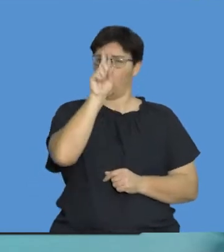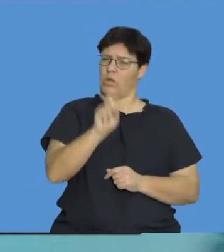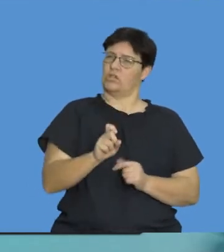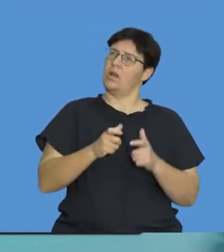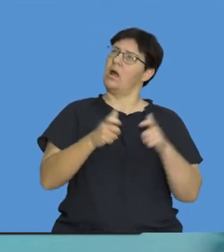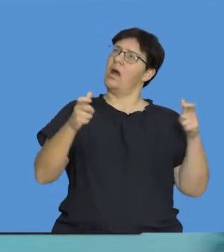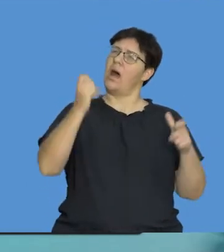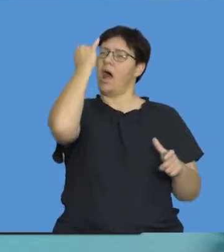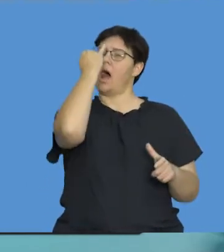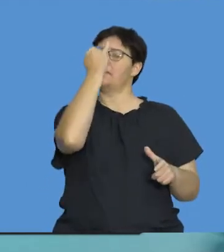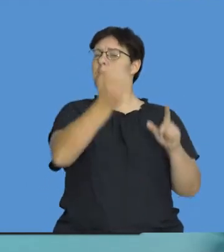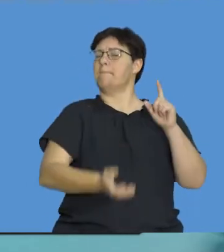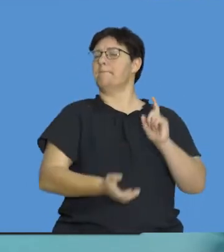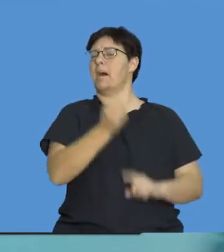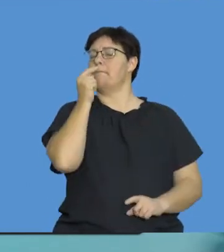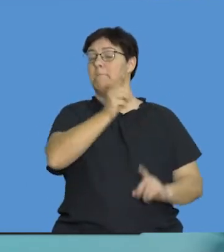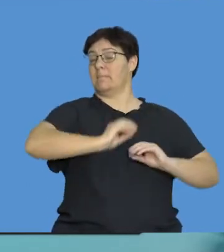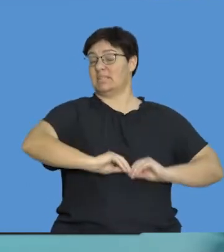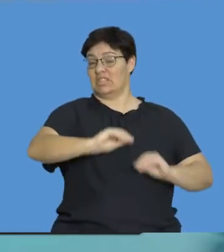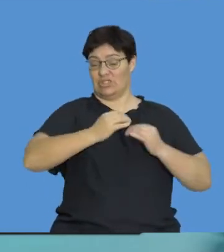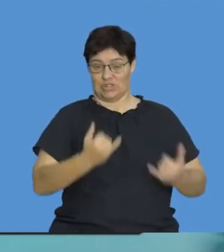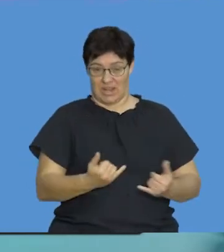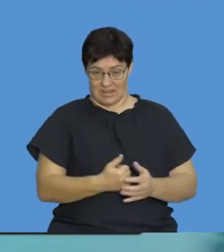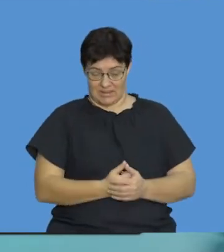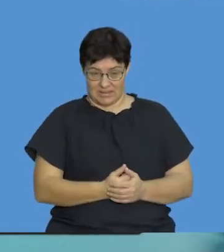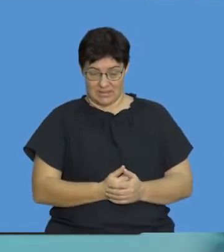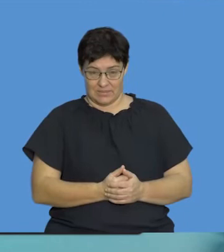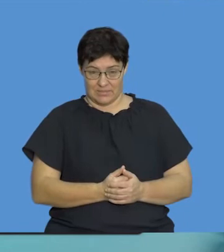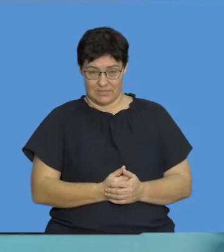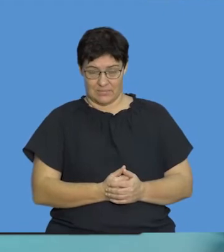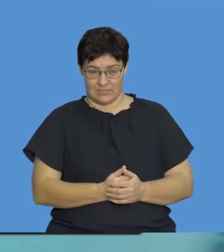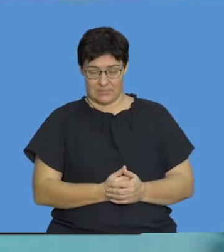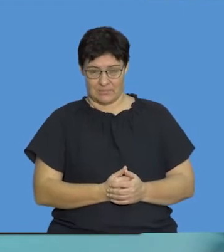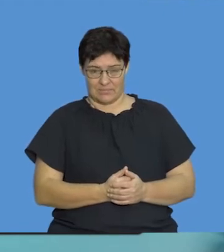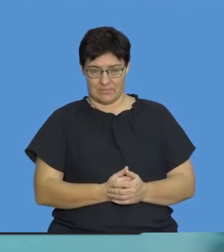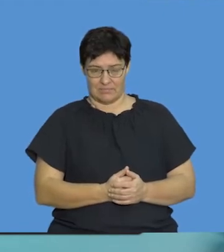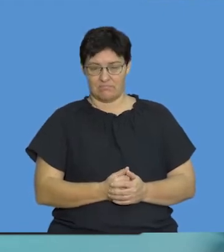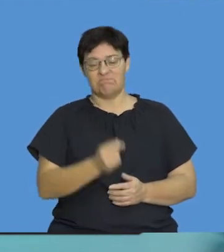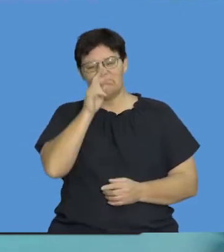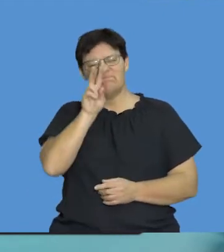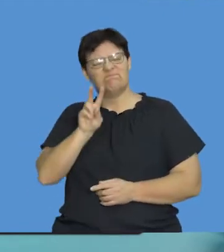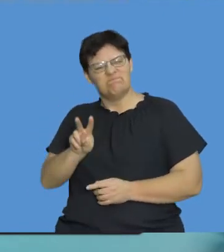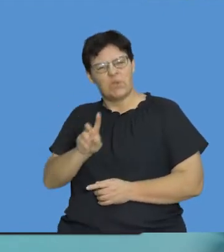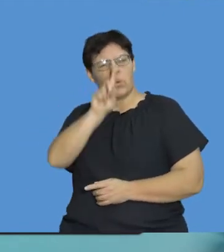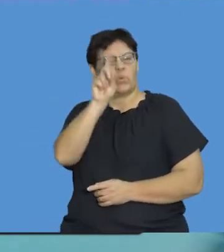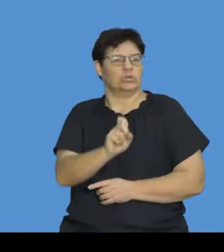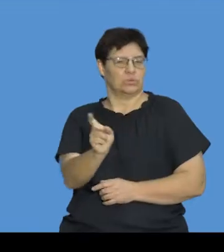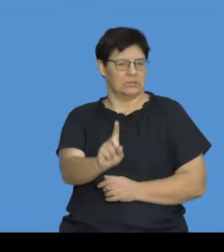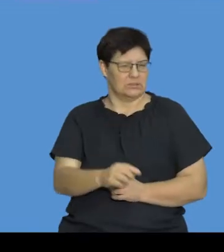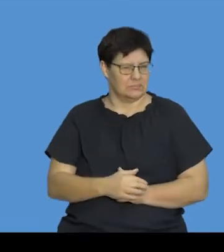big idea of this particular lesson that we are having today. So let's look at what exactly that is.